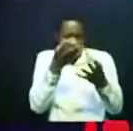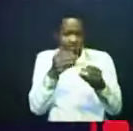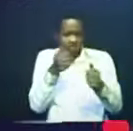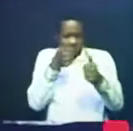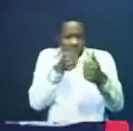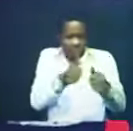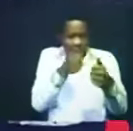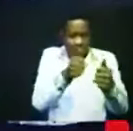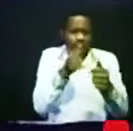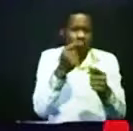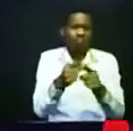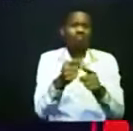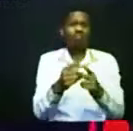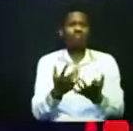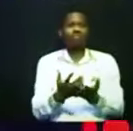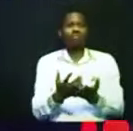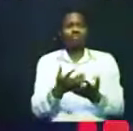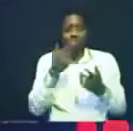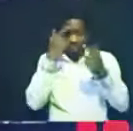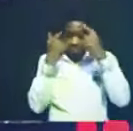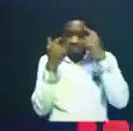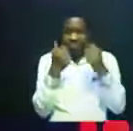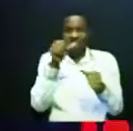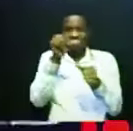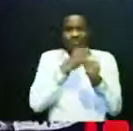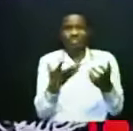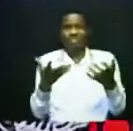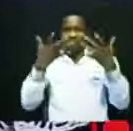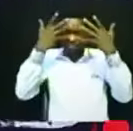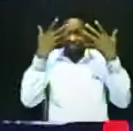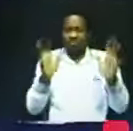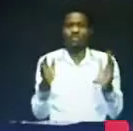Otherwise, everything is finished on the cross.